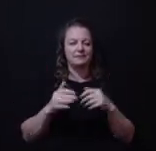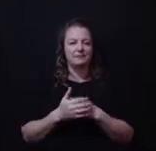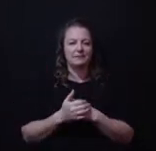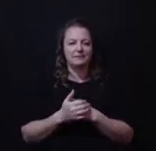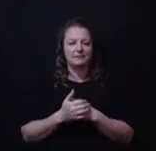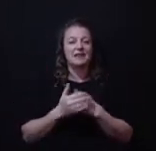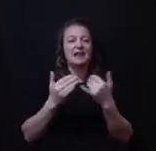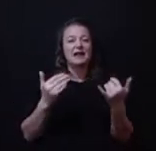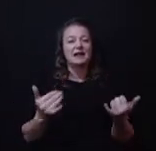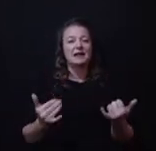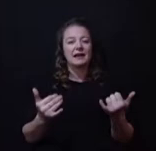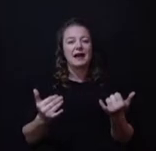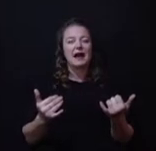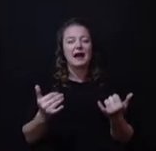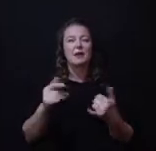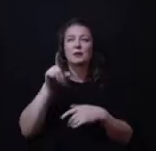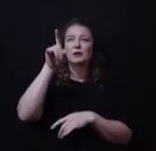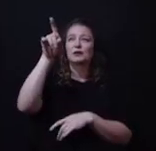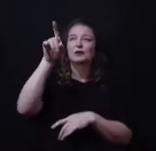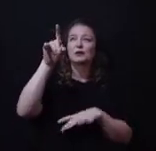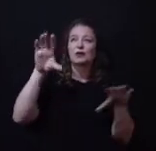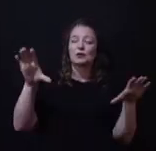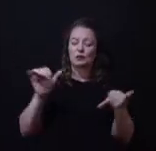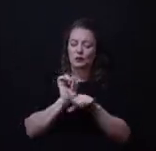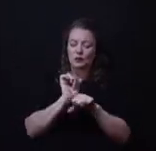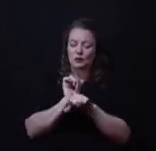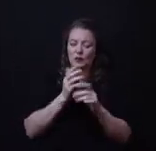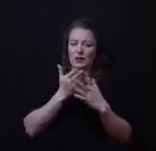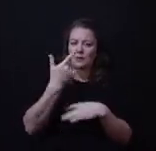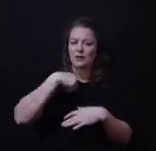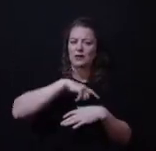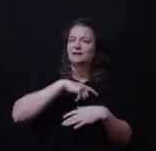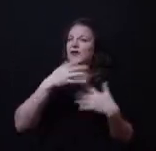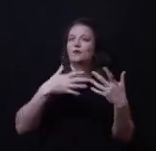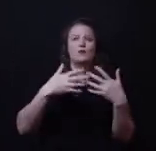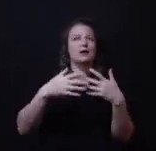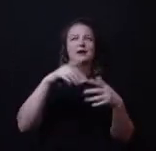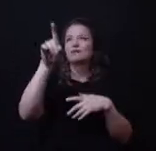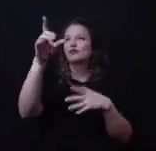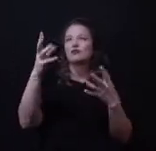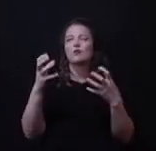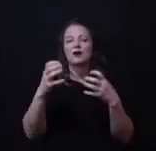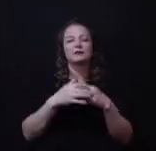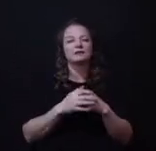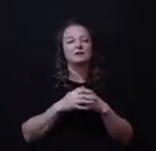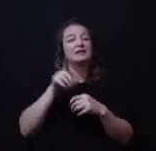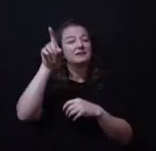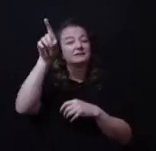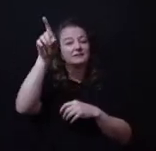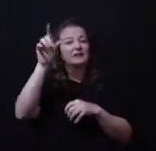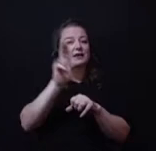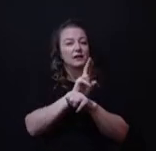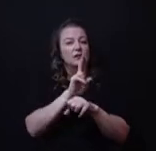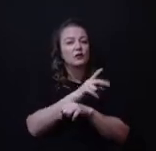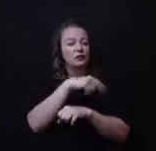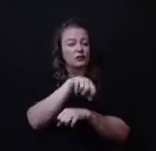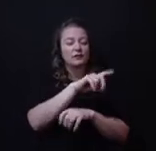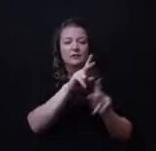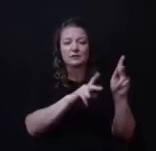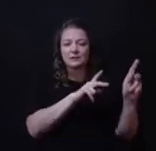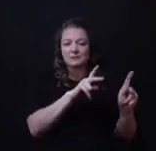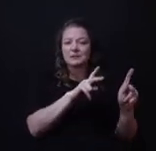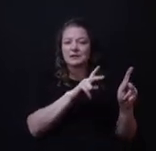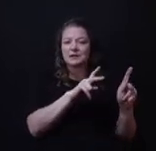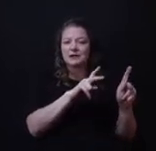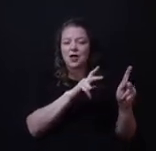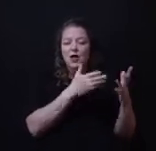Now you do through us whatever you want to do." And he used those individuals. He reached through